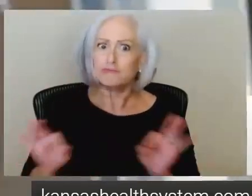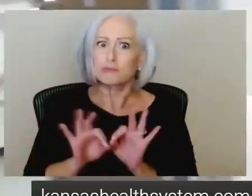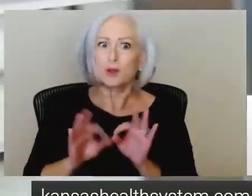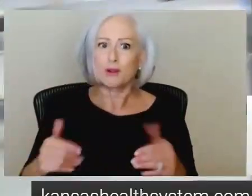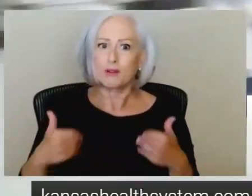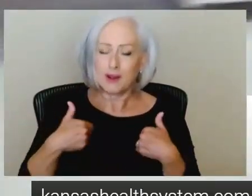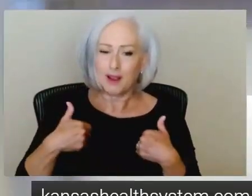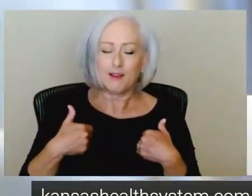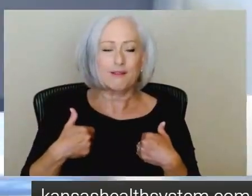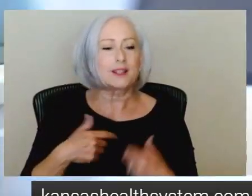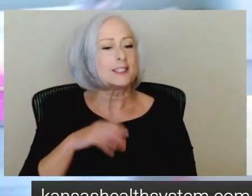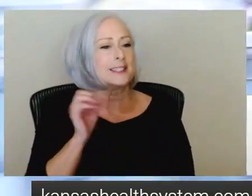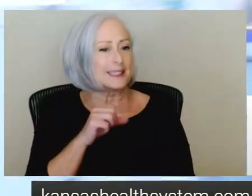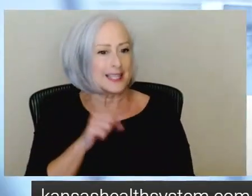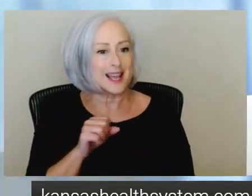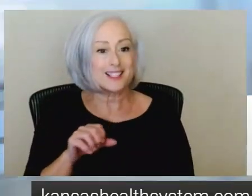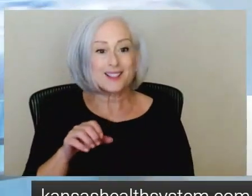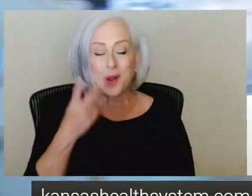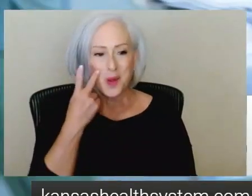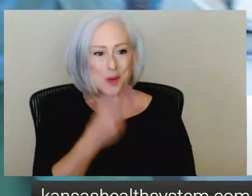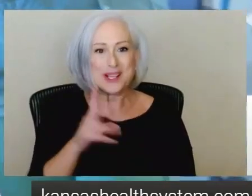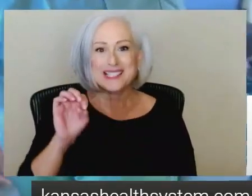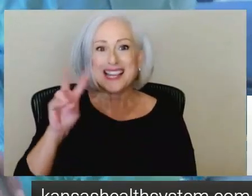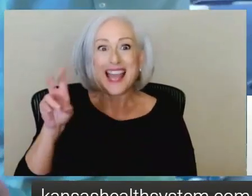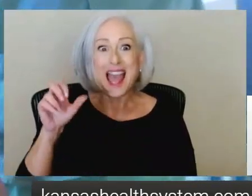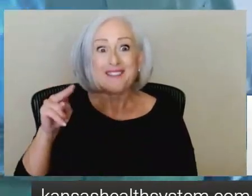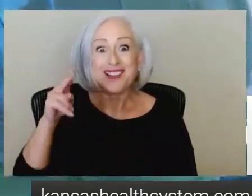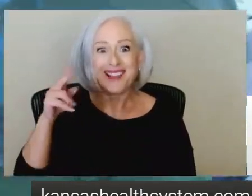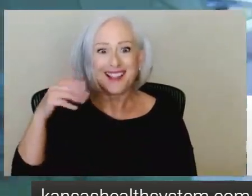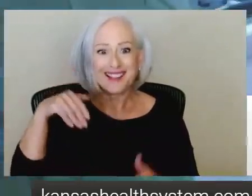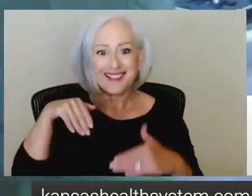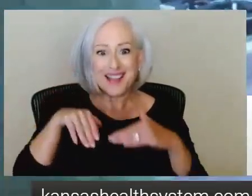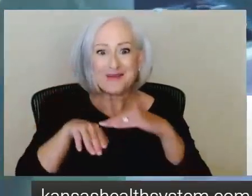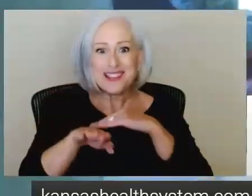We have Evelyn coming in now for her procedure.